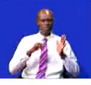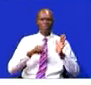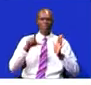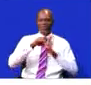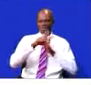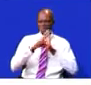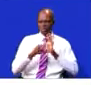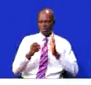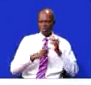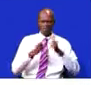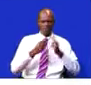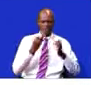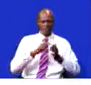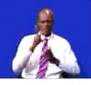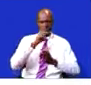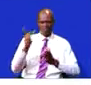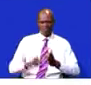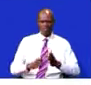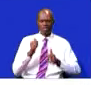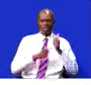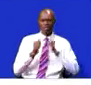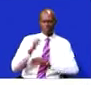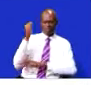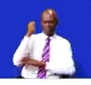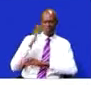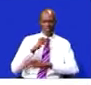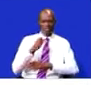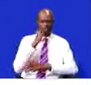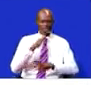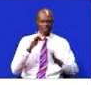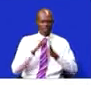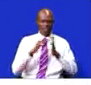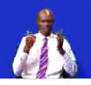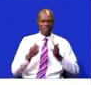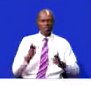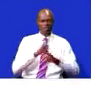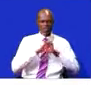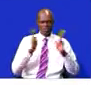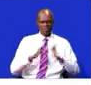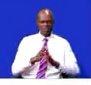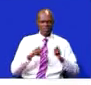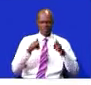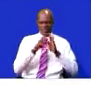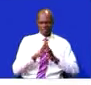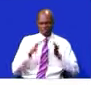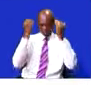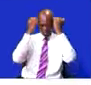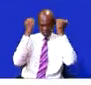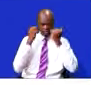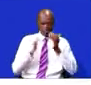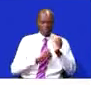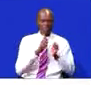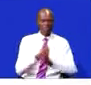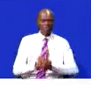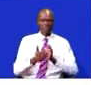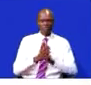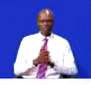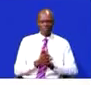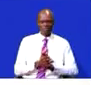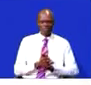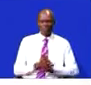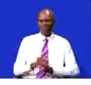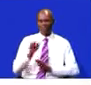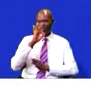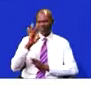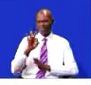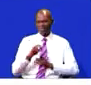ma bende ne okwongore mar kao apisi kendo owacho ni oikore mar rito. Doho mamalo ma thur kaendi kokalo orindi mar jong'ad buche adek ma